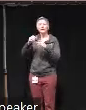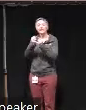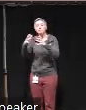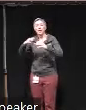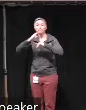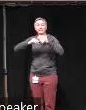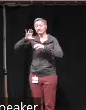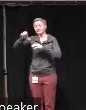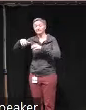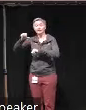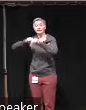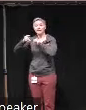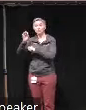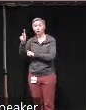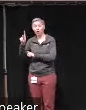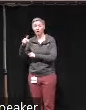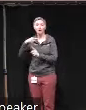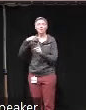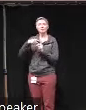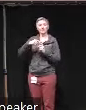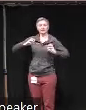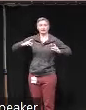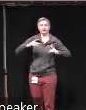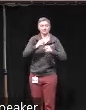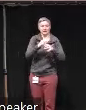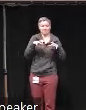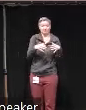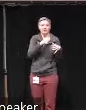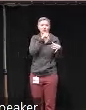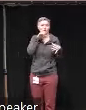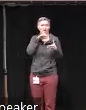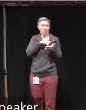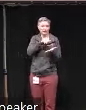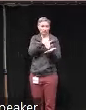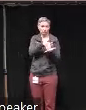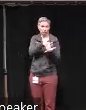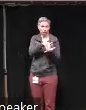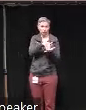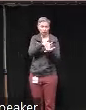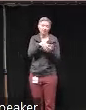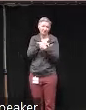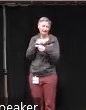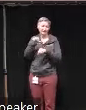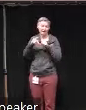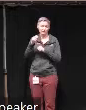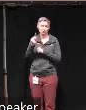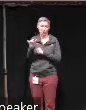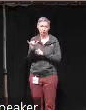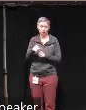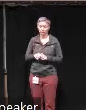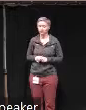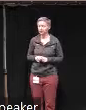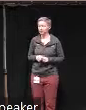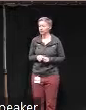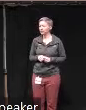as well as a consolidation of a geriatric mental center in Science Park as well. And of course,